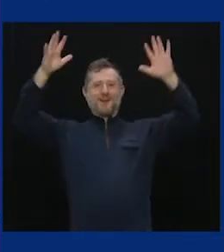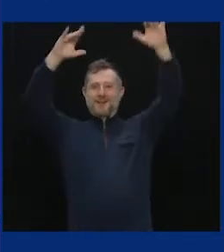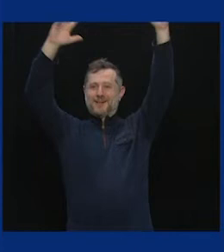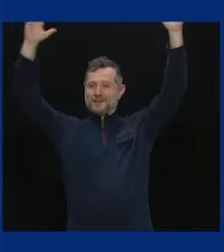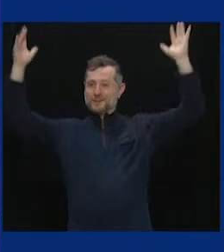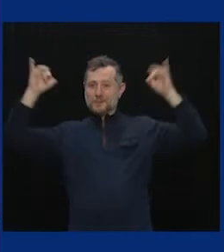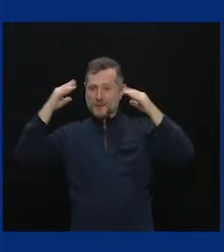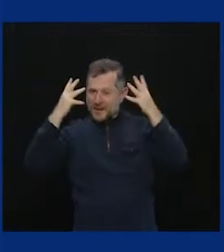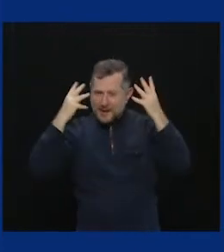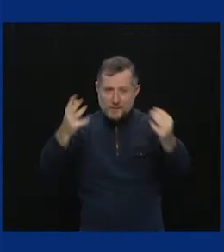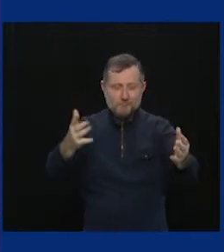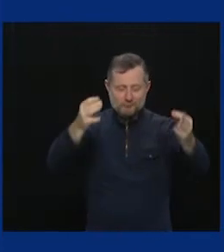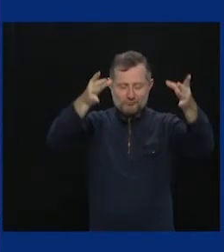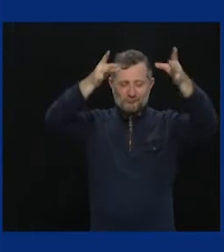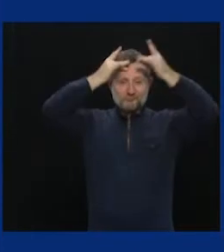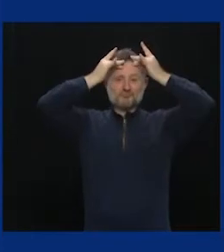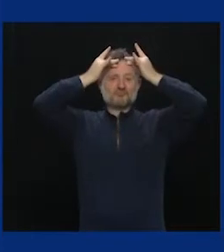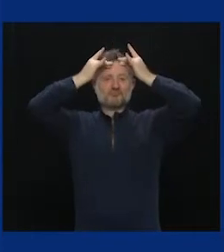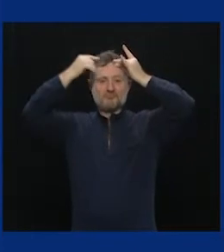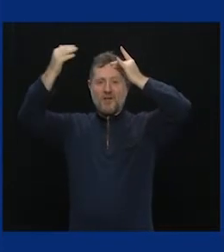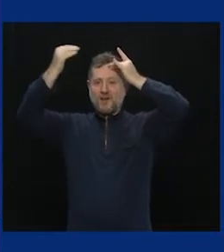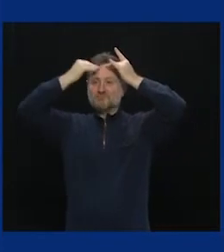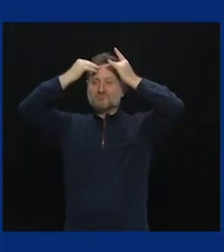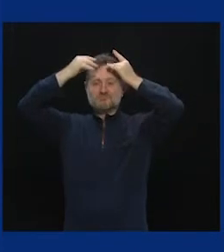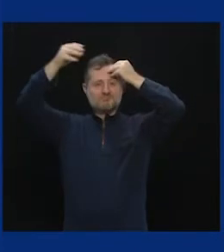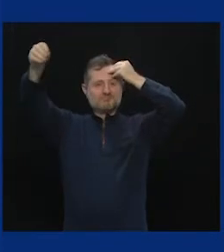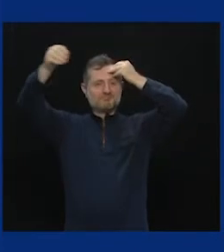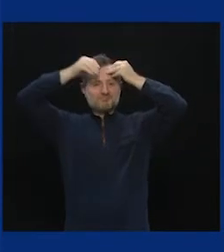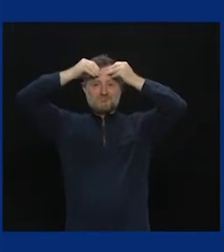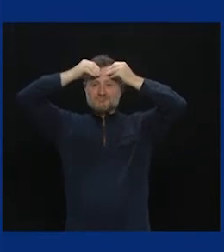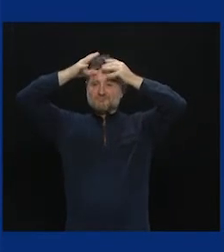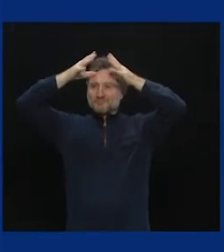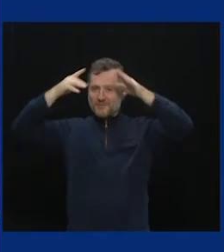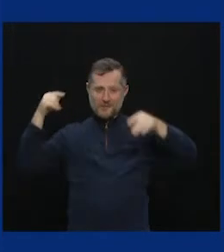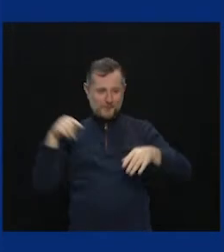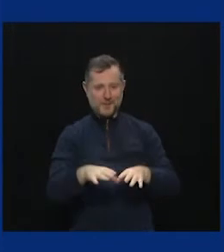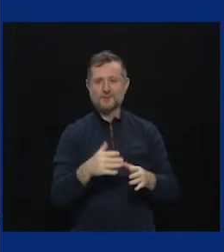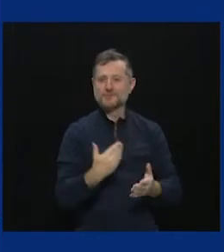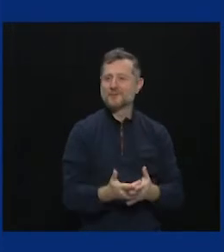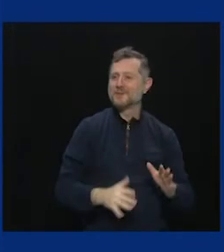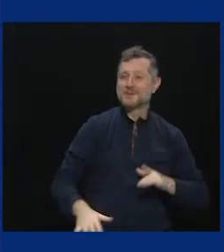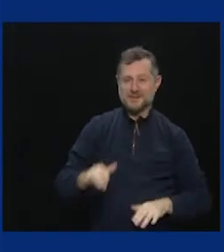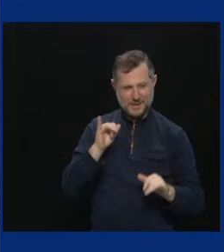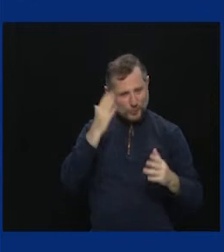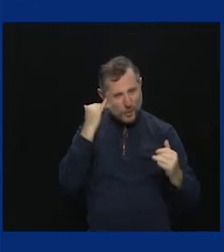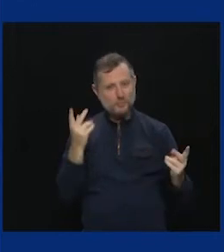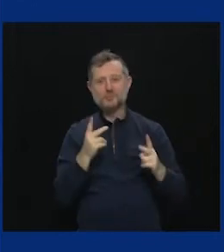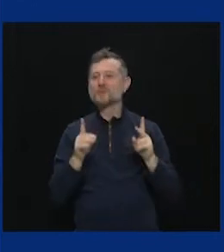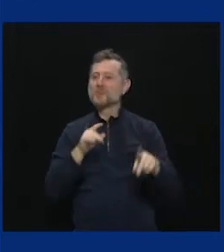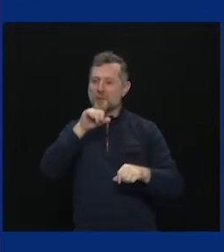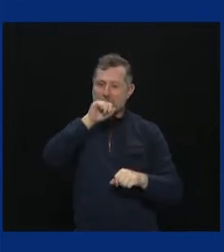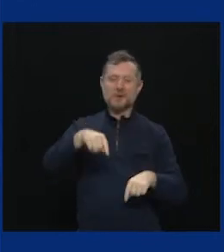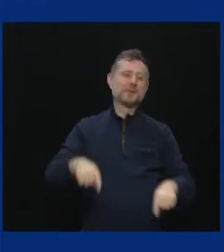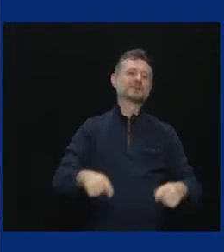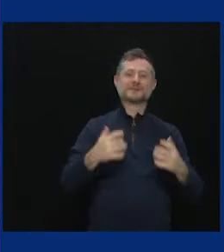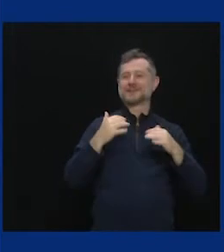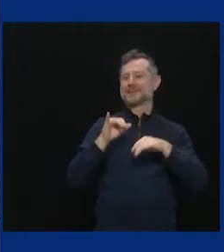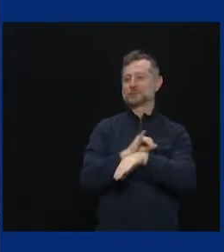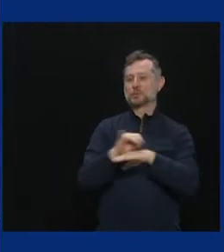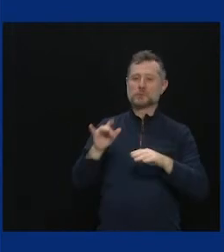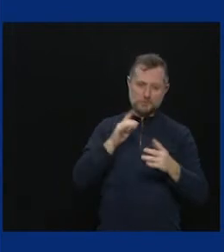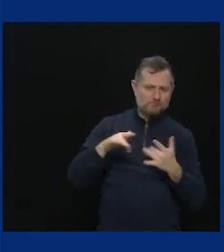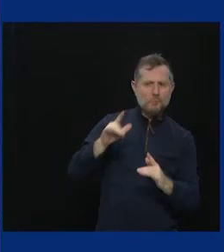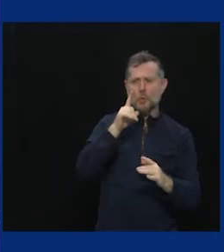about the world around you. That's why people love this industry. And those of you who are the keepers of the flame